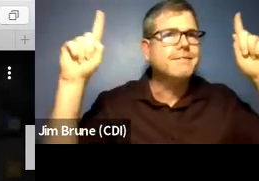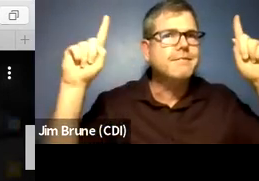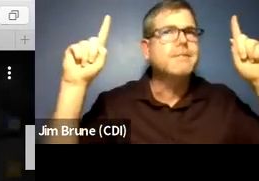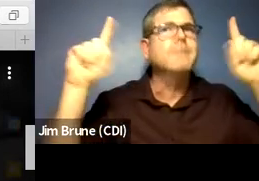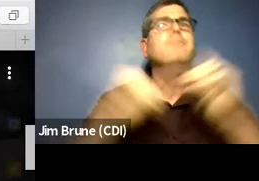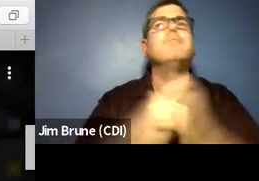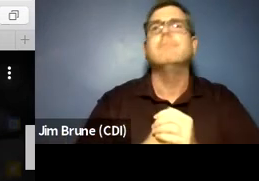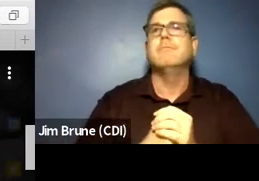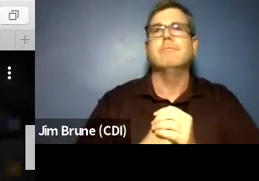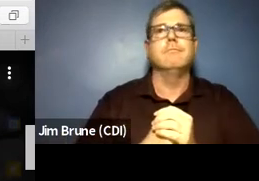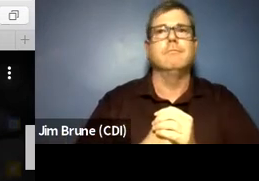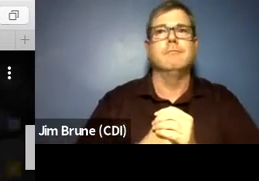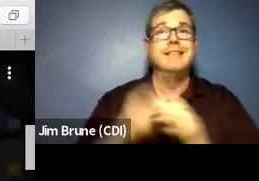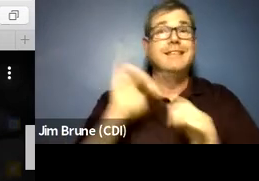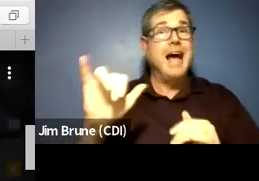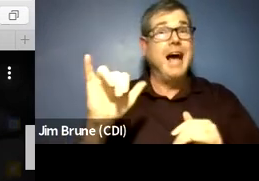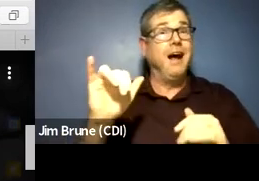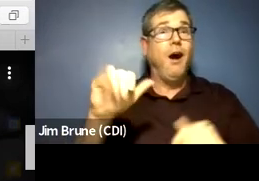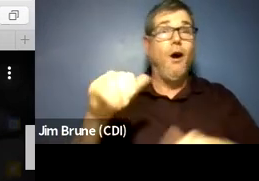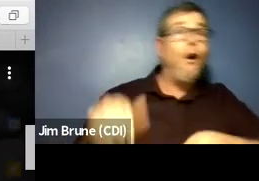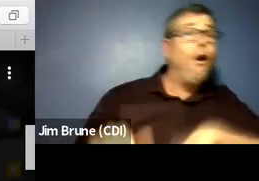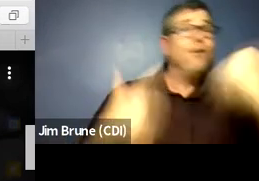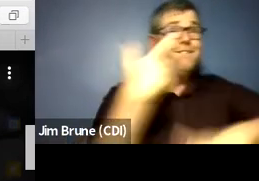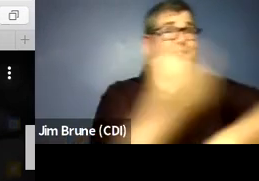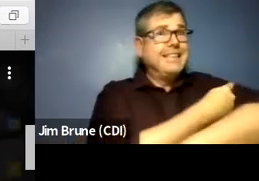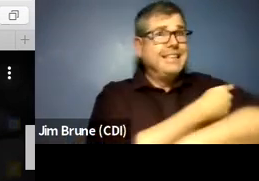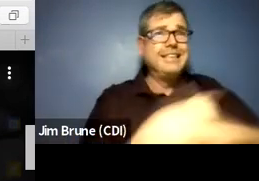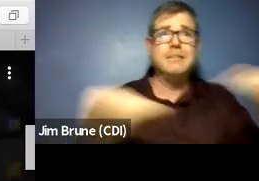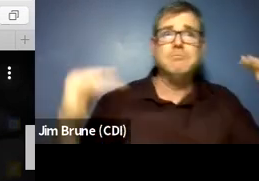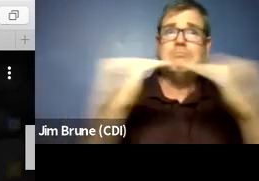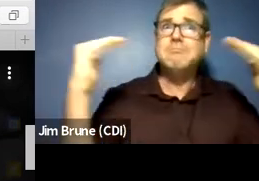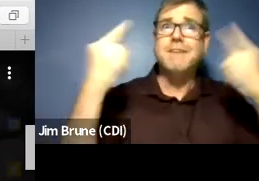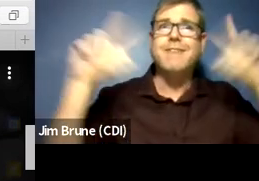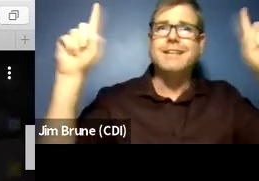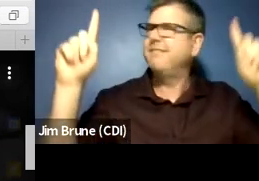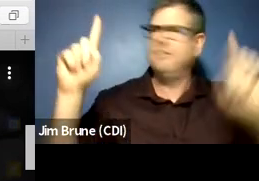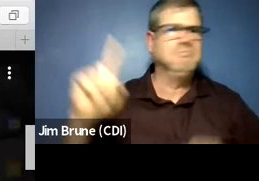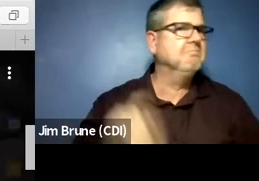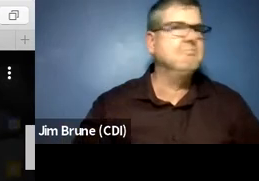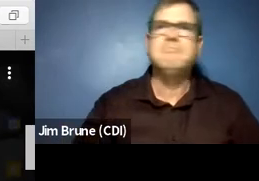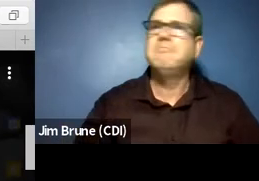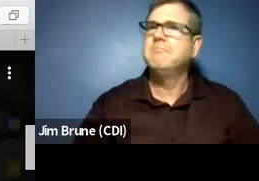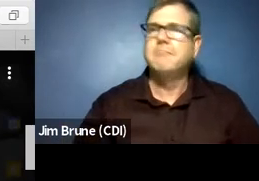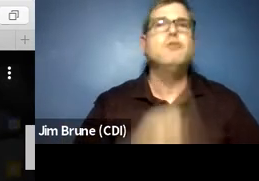this vaccine is pretty amazing. It's safe and it works.